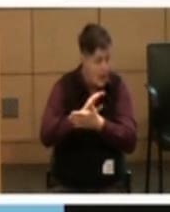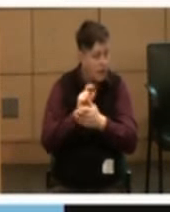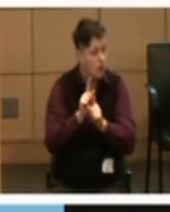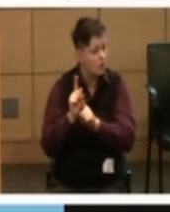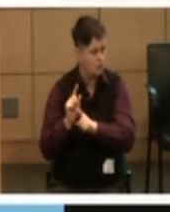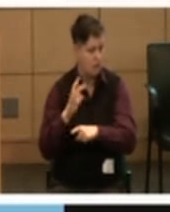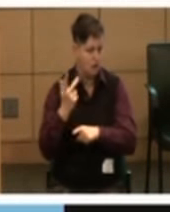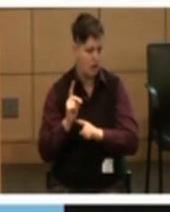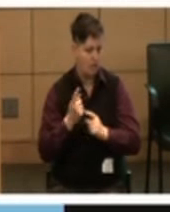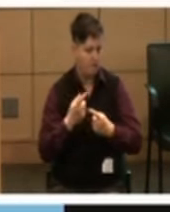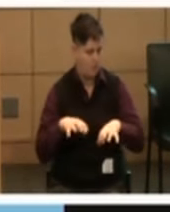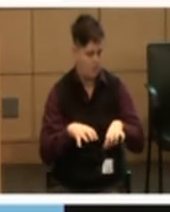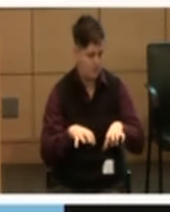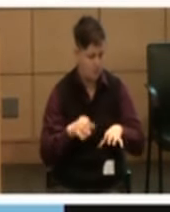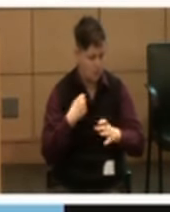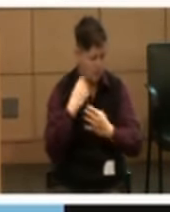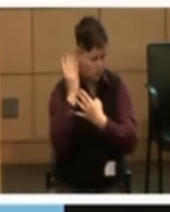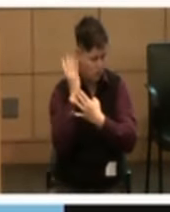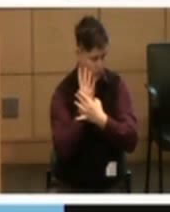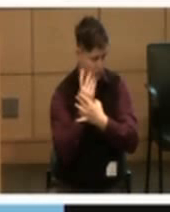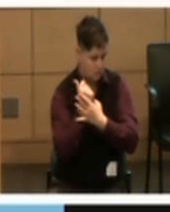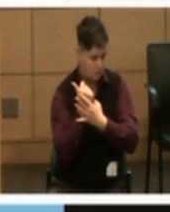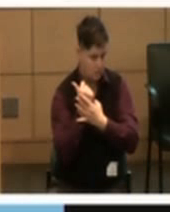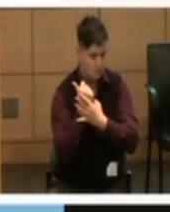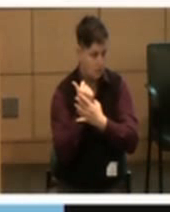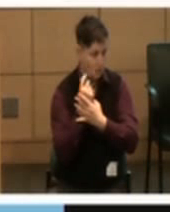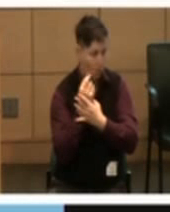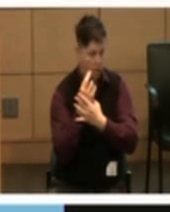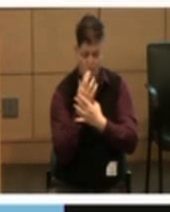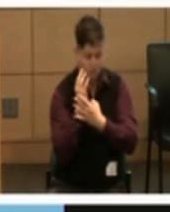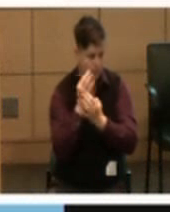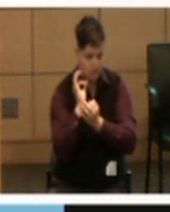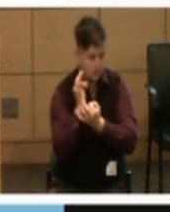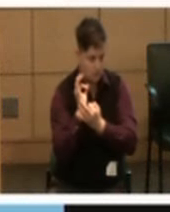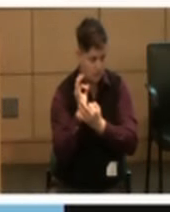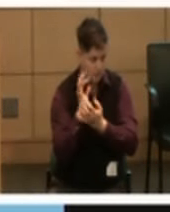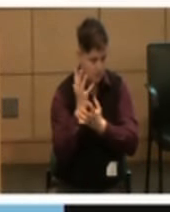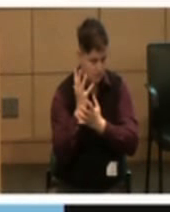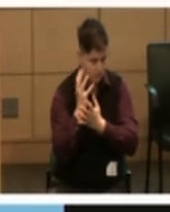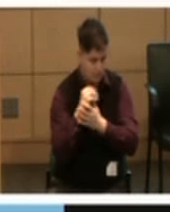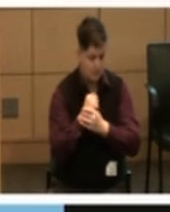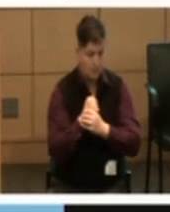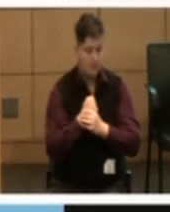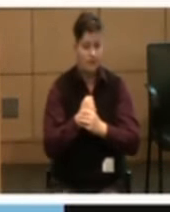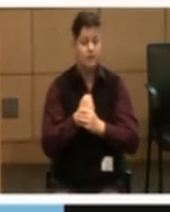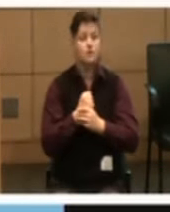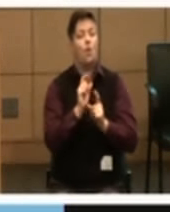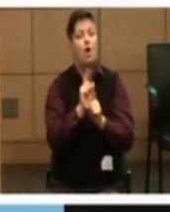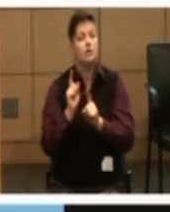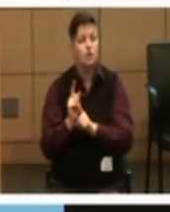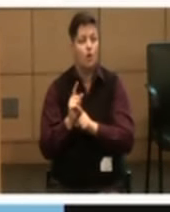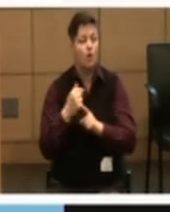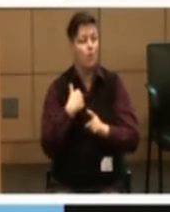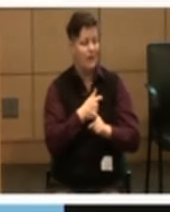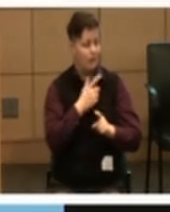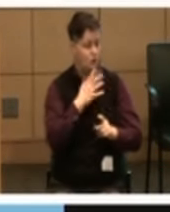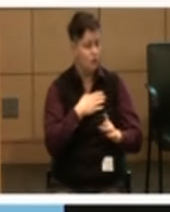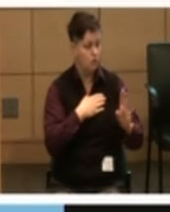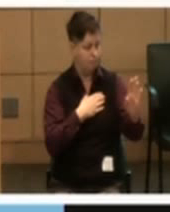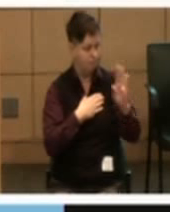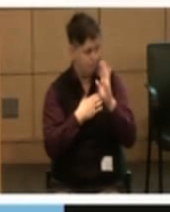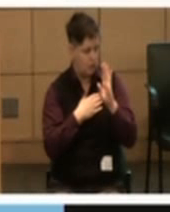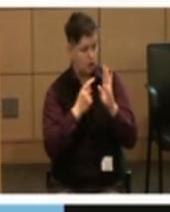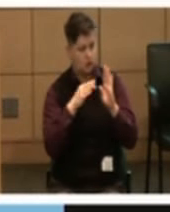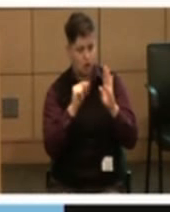performing. These are often using presenting target speech. So for instance, my voice from the front of